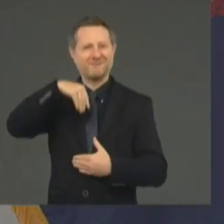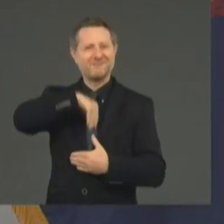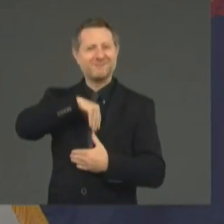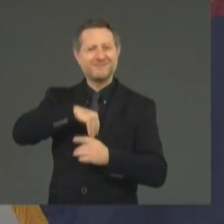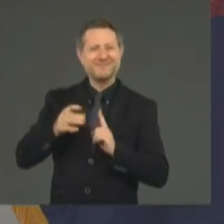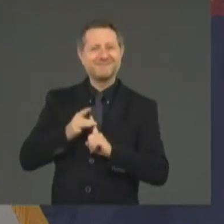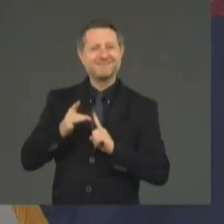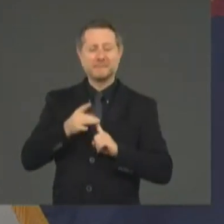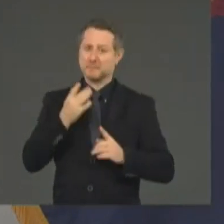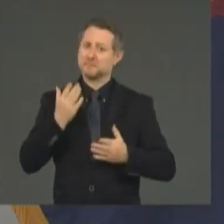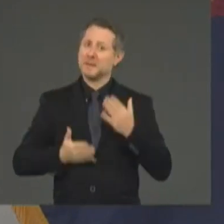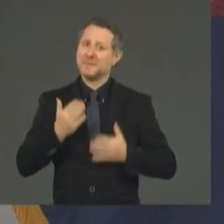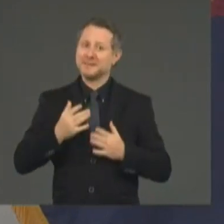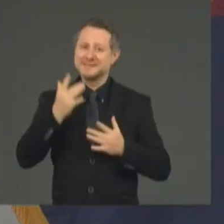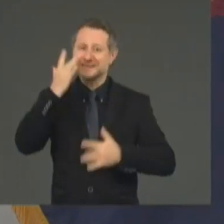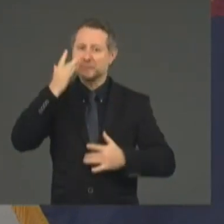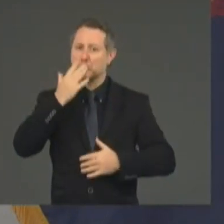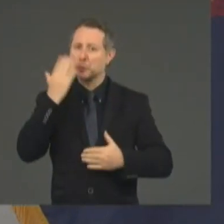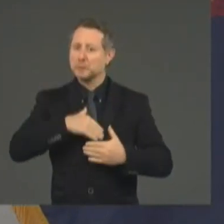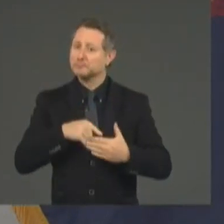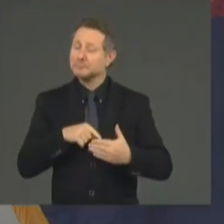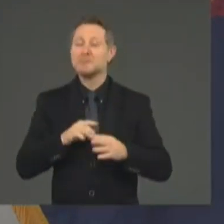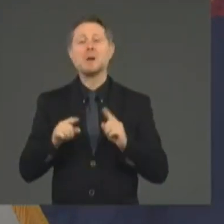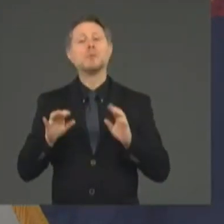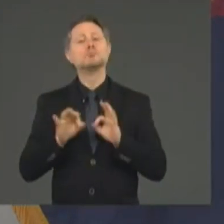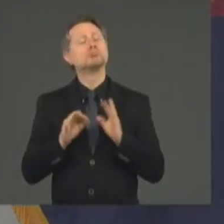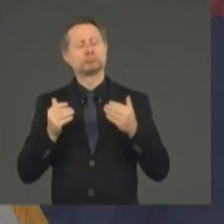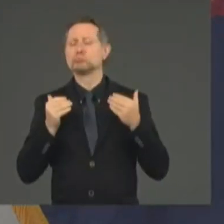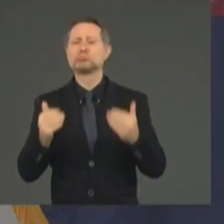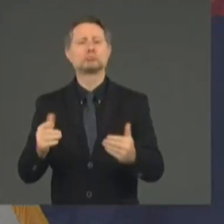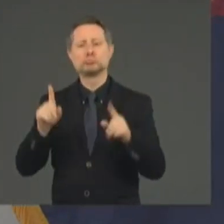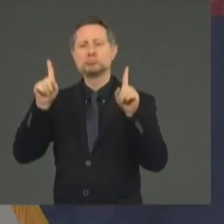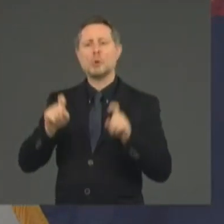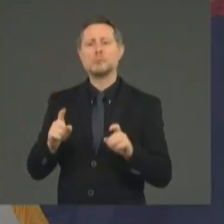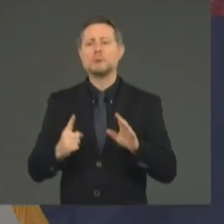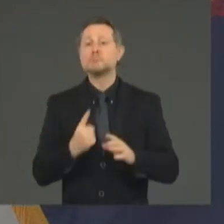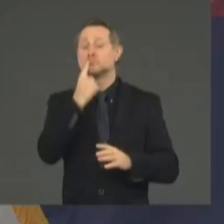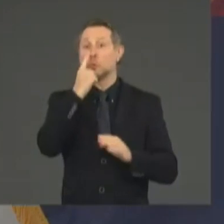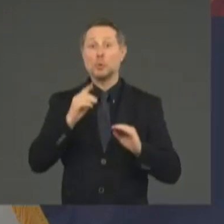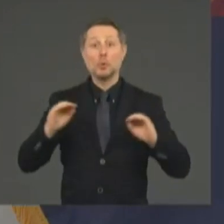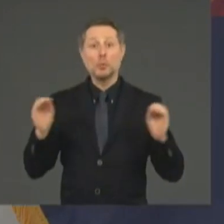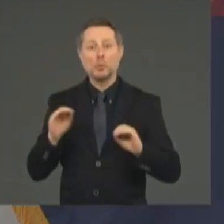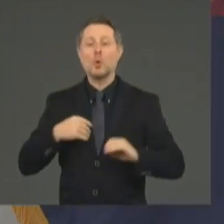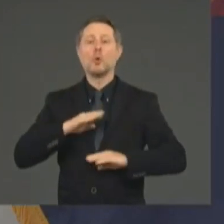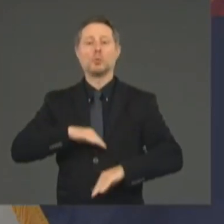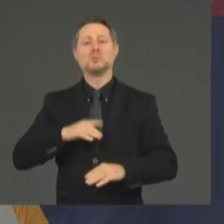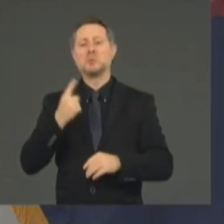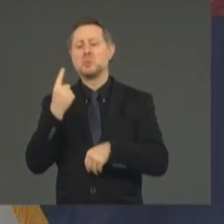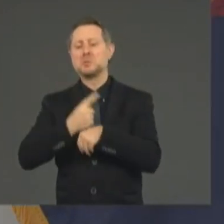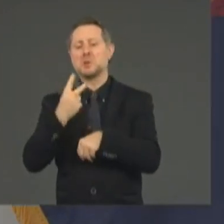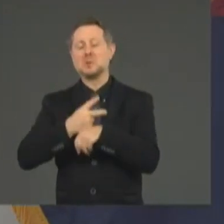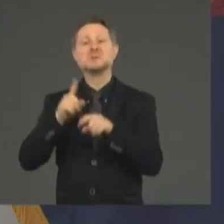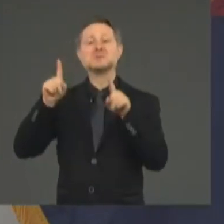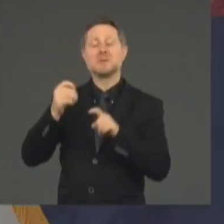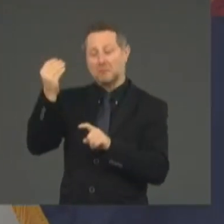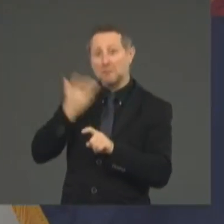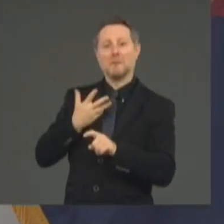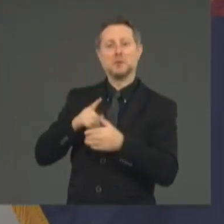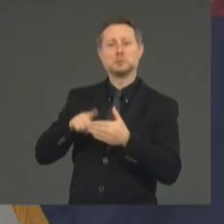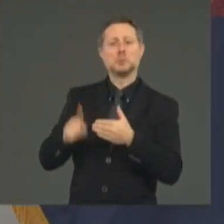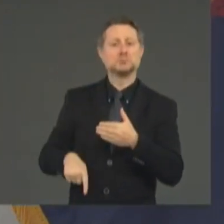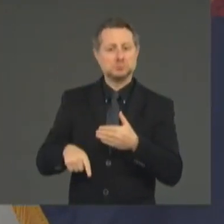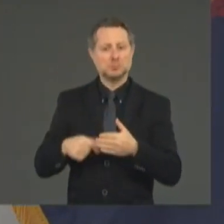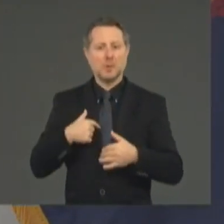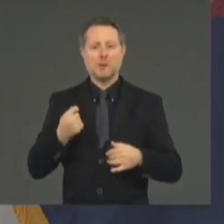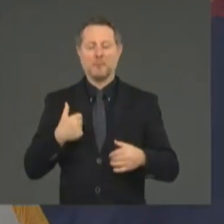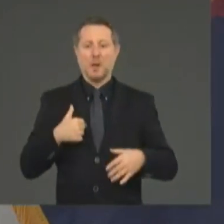virus. So you take the test, they tell you you're negative, 24 to 48 hours, and it is peace of mind. There's